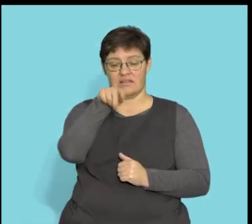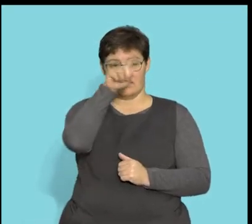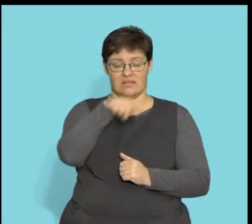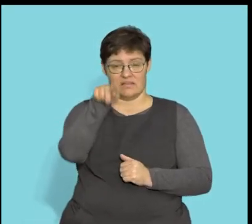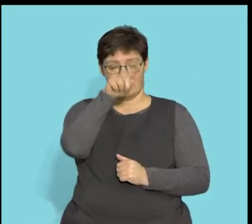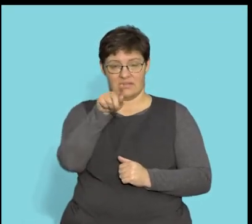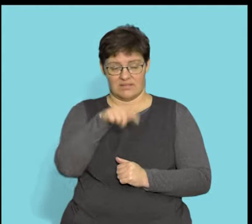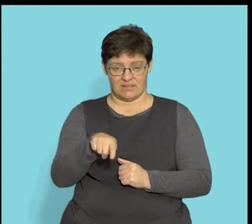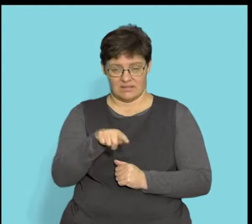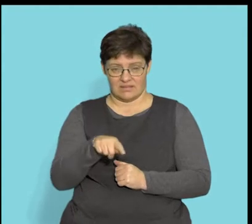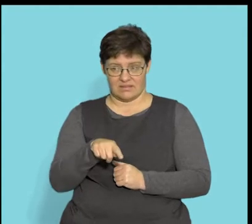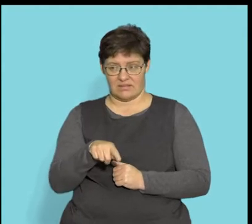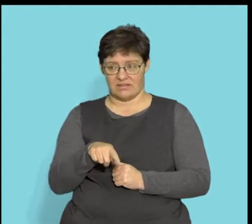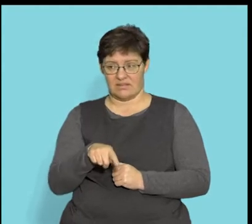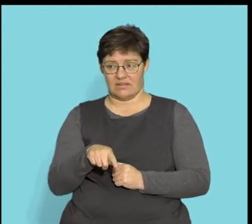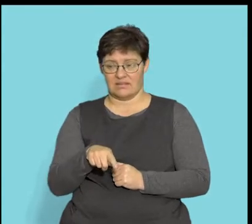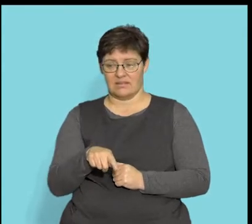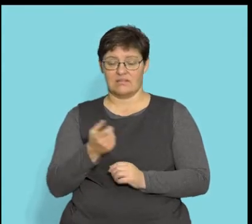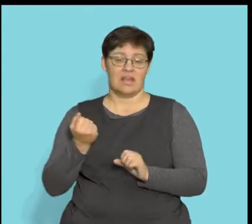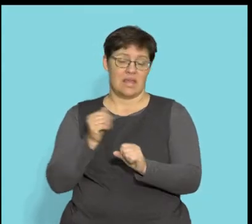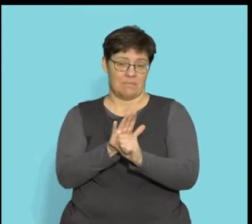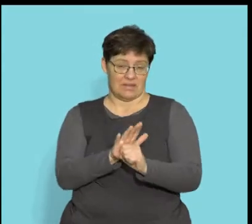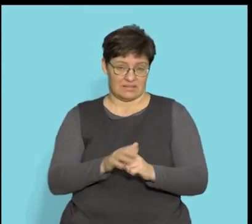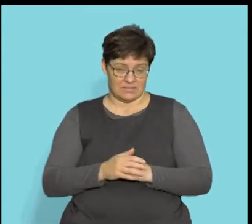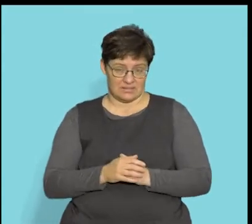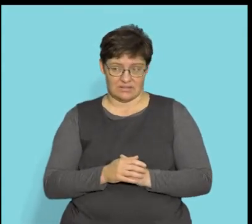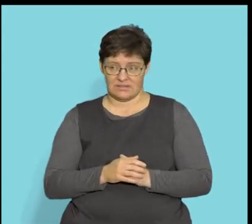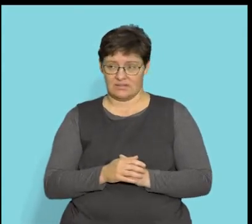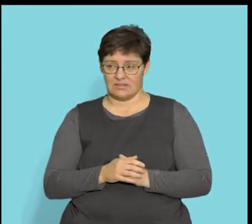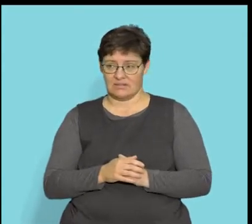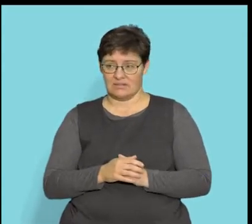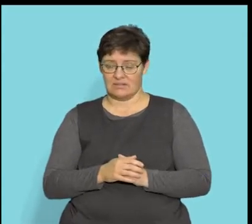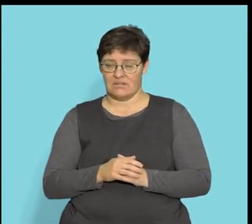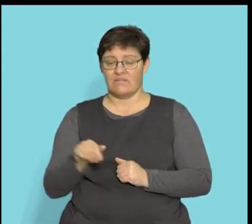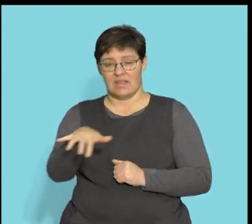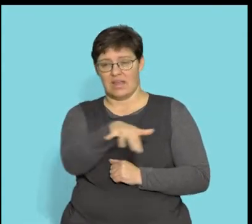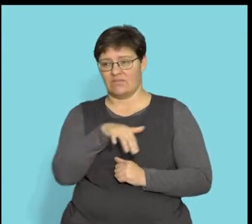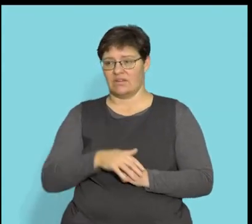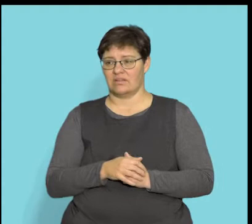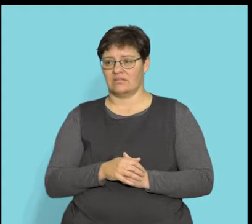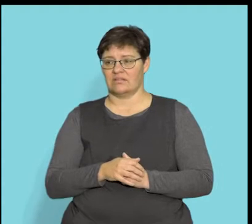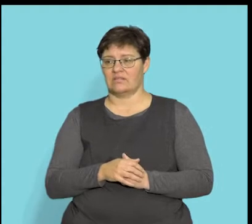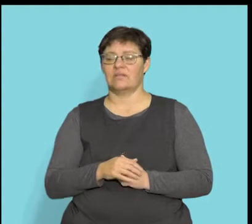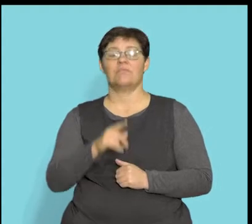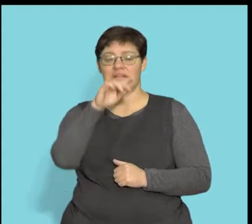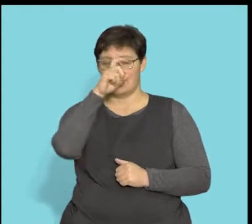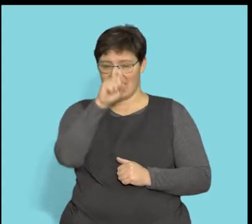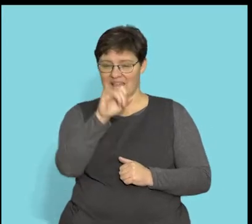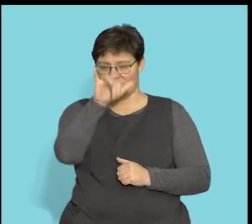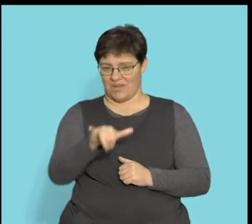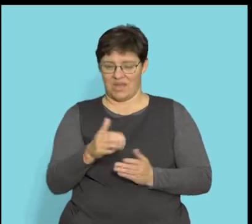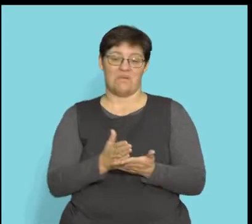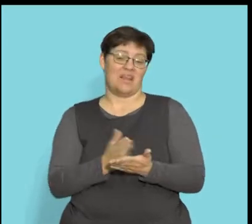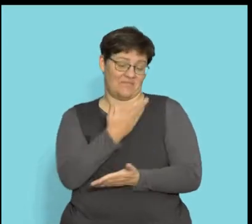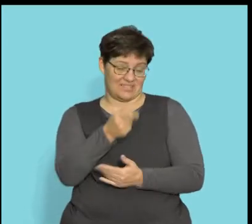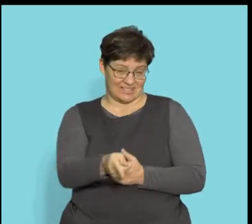squared was always making an impact on that actual area. Sorry guys, that should have